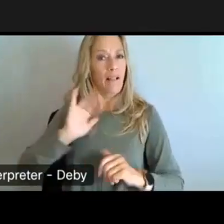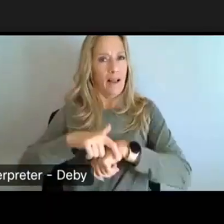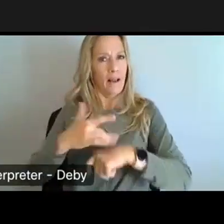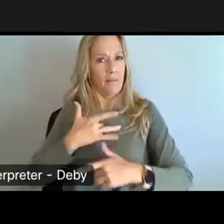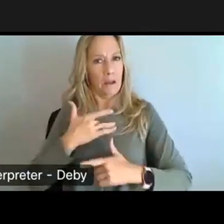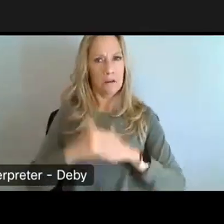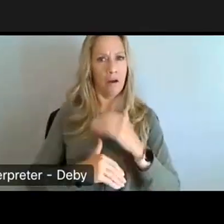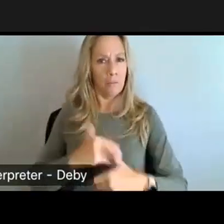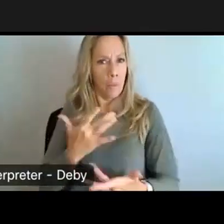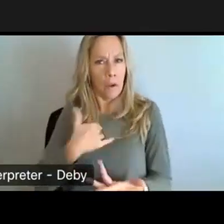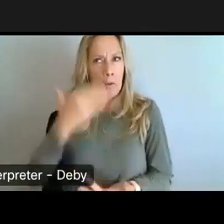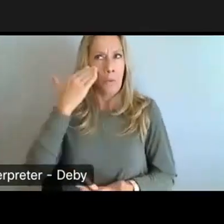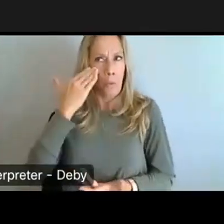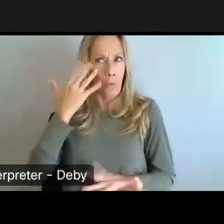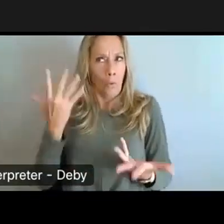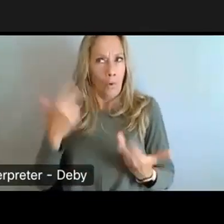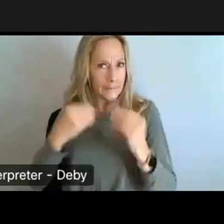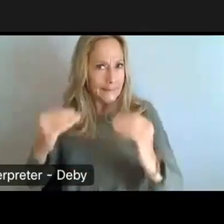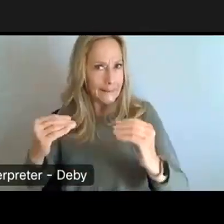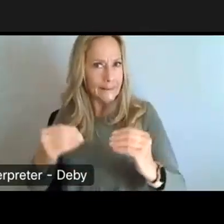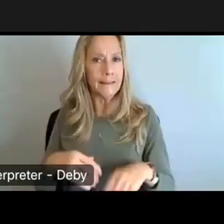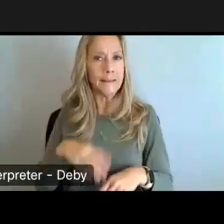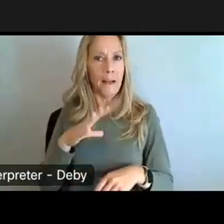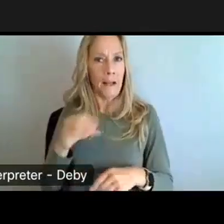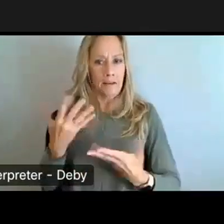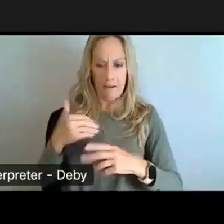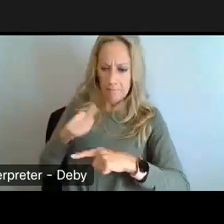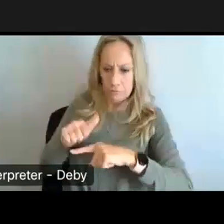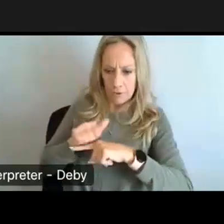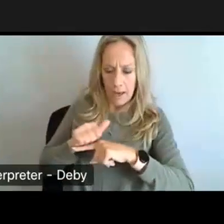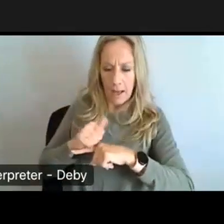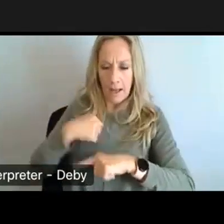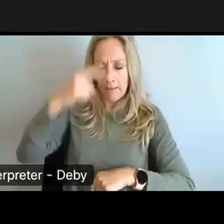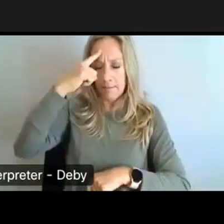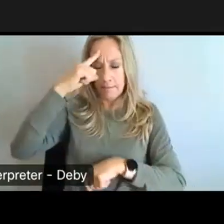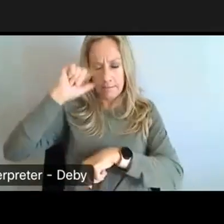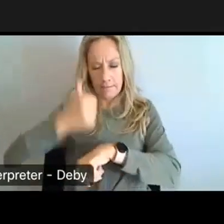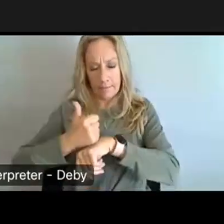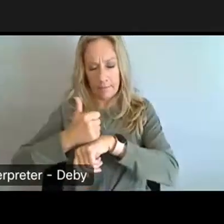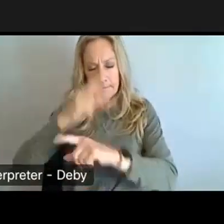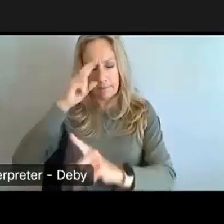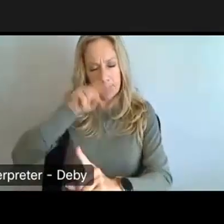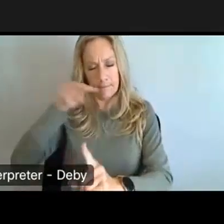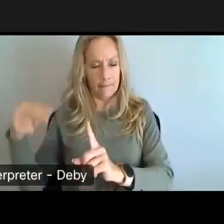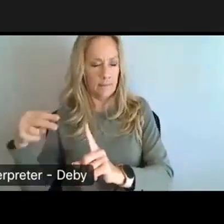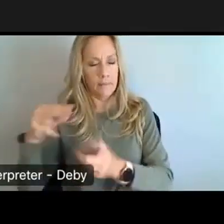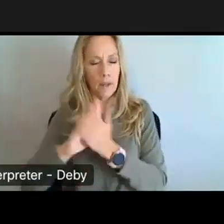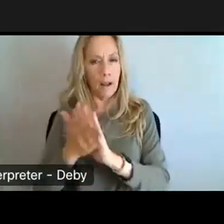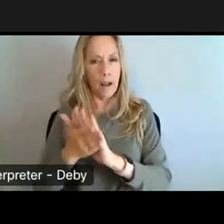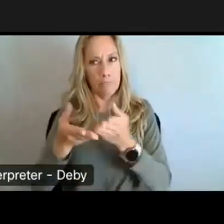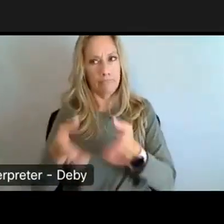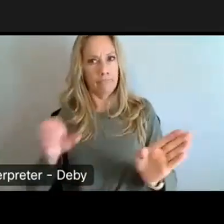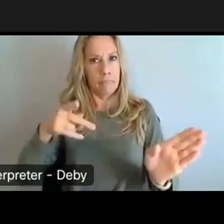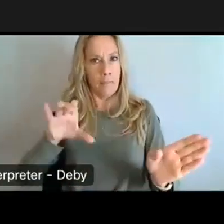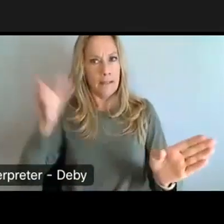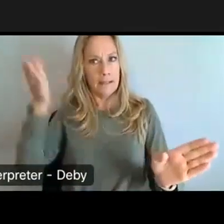the information and you were trained to do it. And I just had to take that mindset and put it into the public speaking.